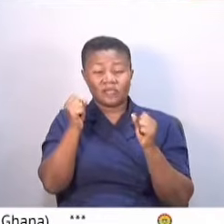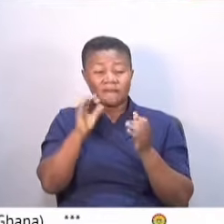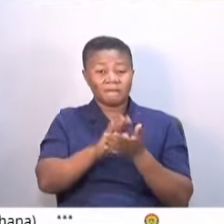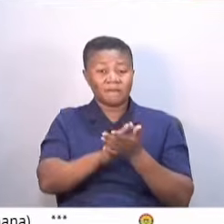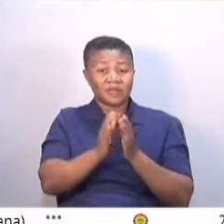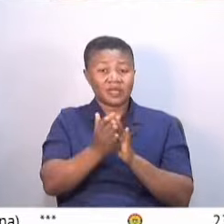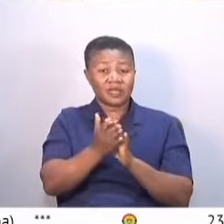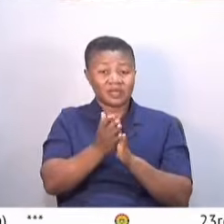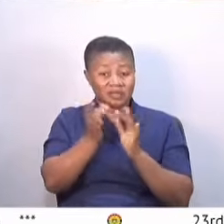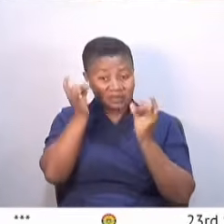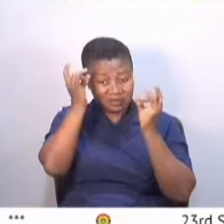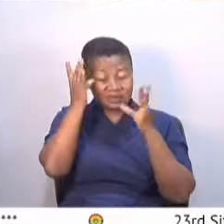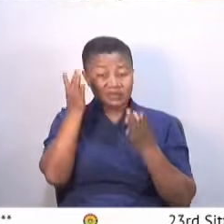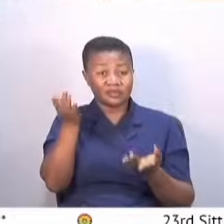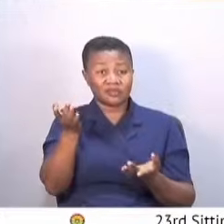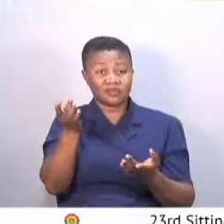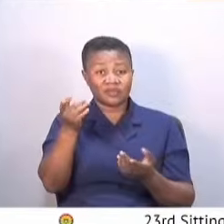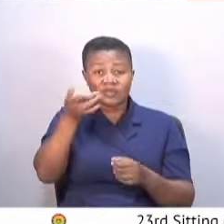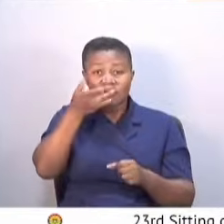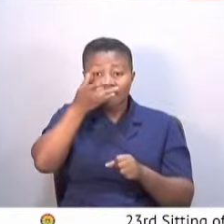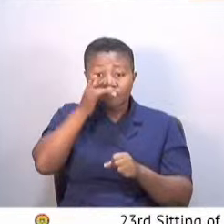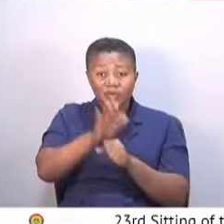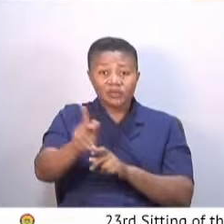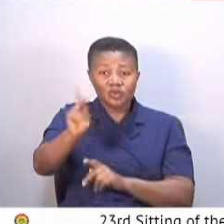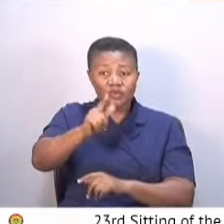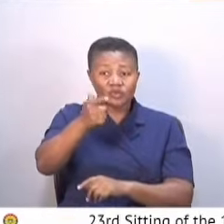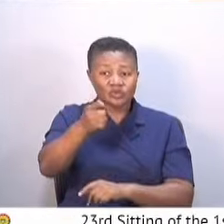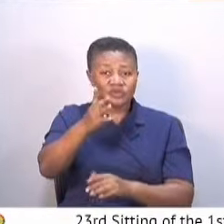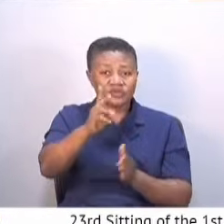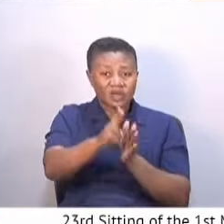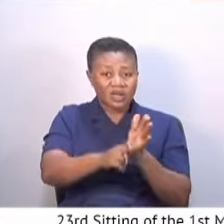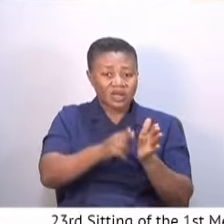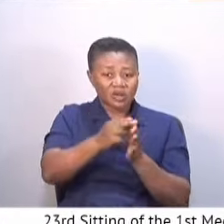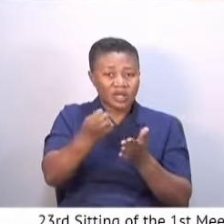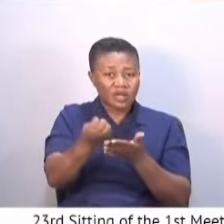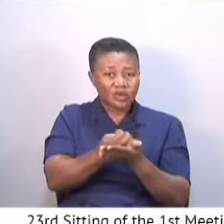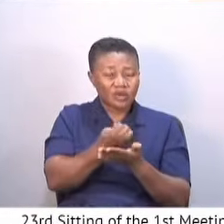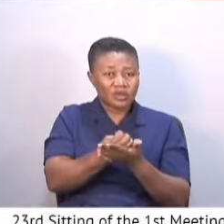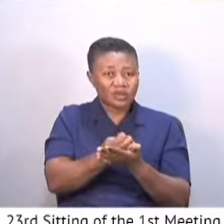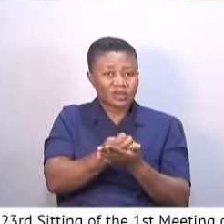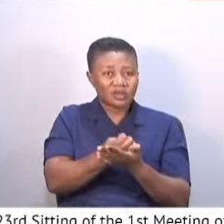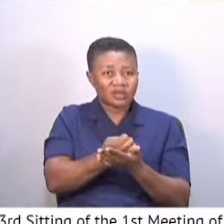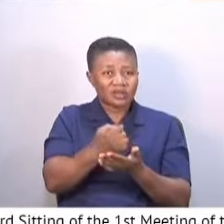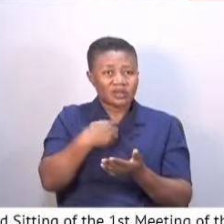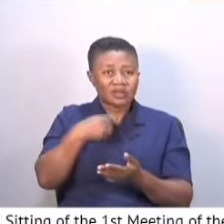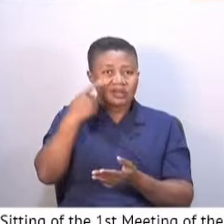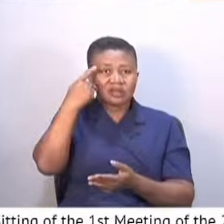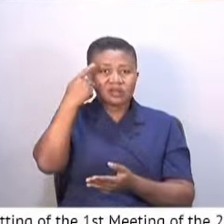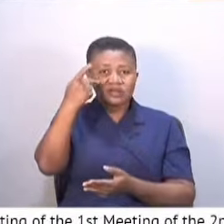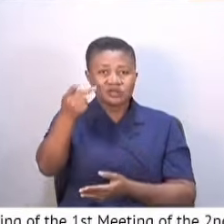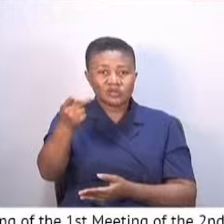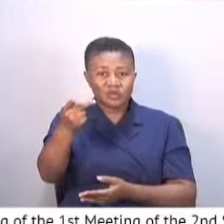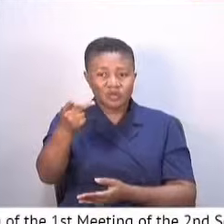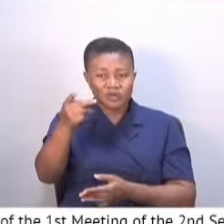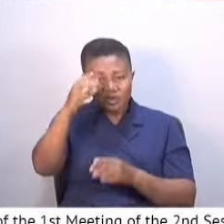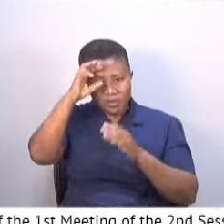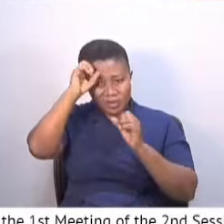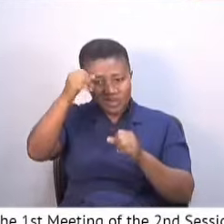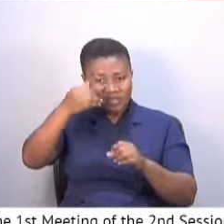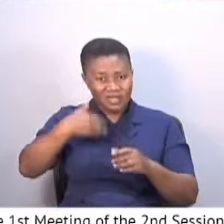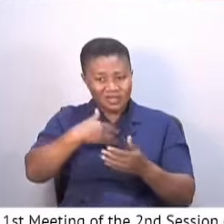But Speaker, that is up to them. They promised the people 24-hour economy. And I saw the president, he was rolling a clock of 24-hour